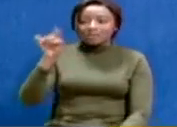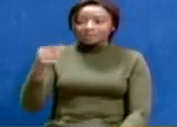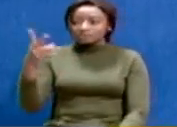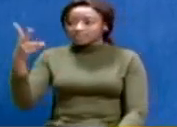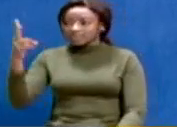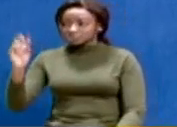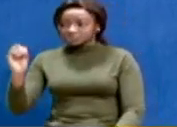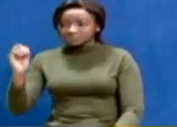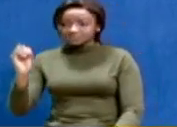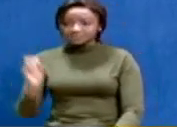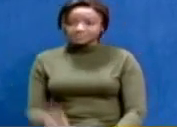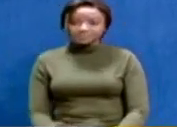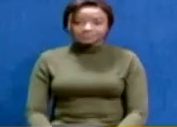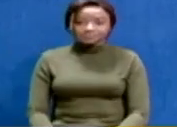1,020,